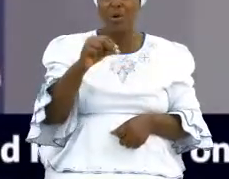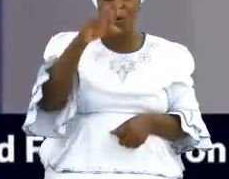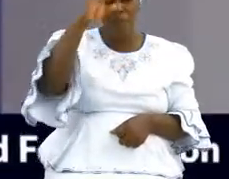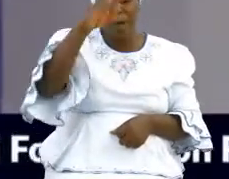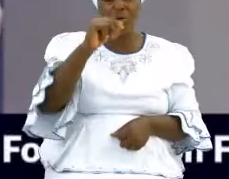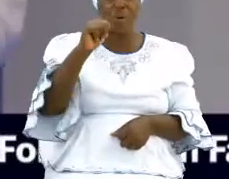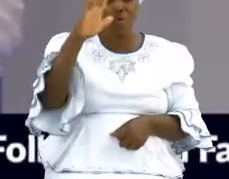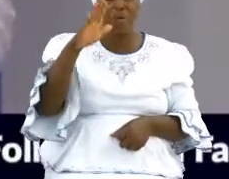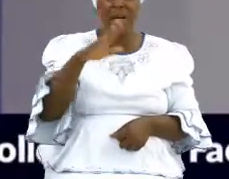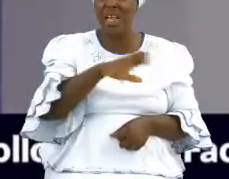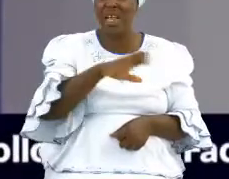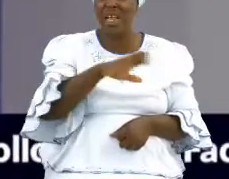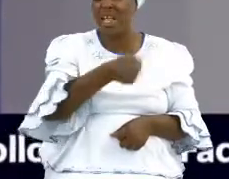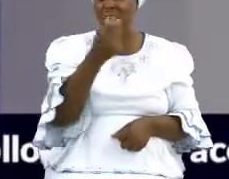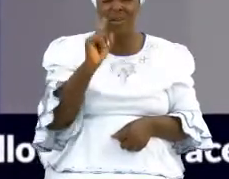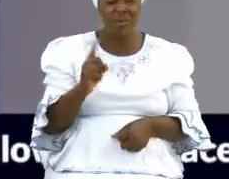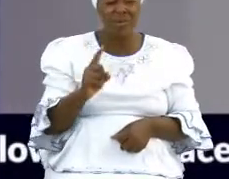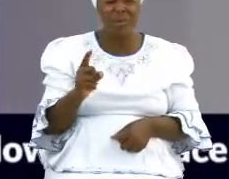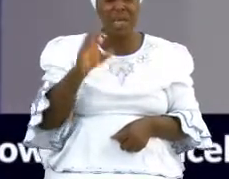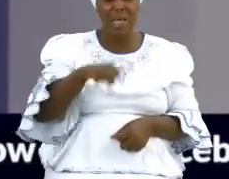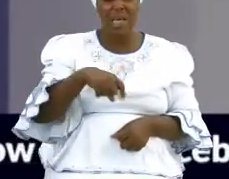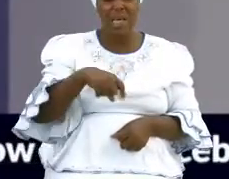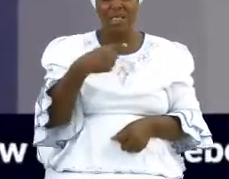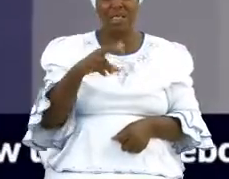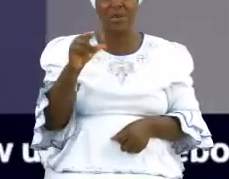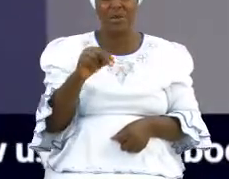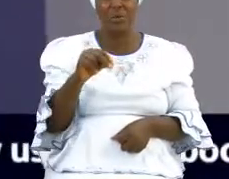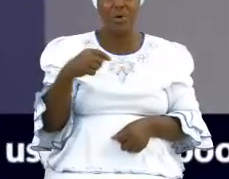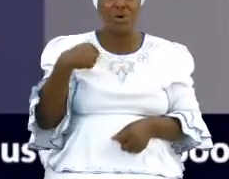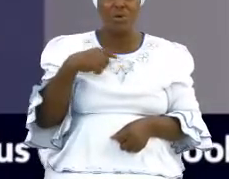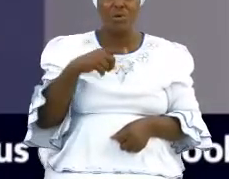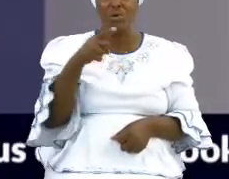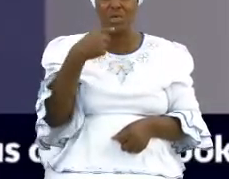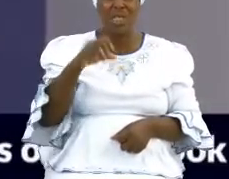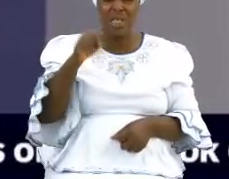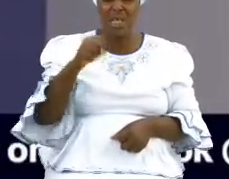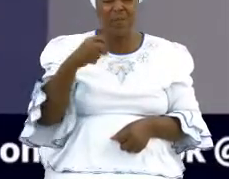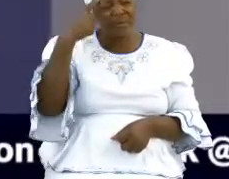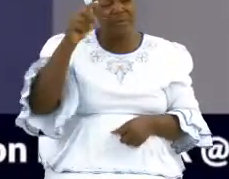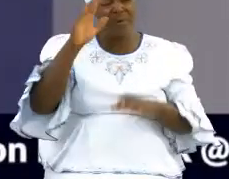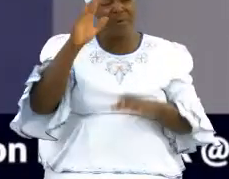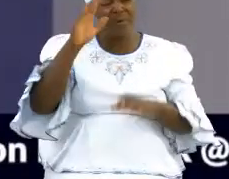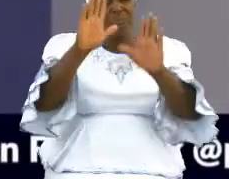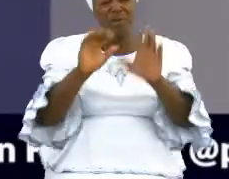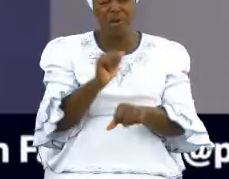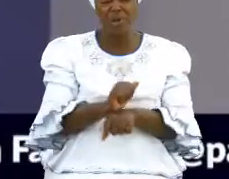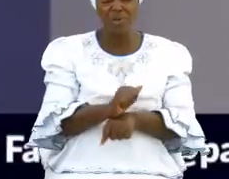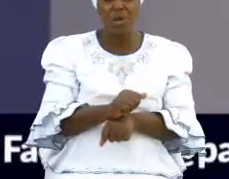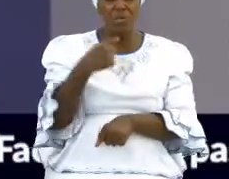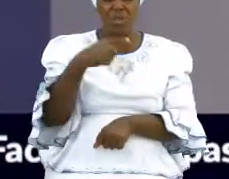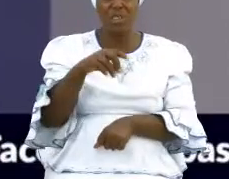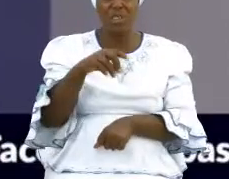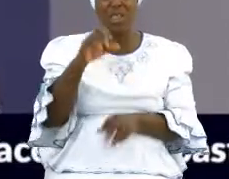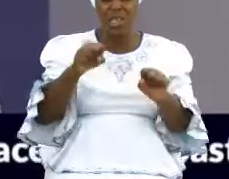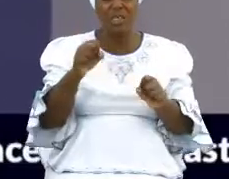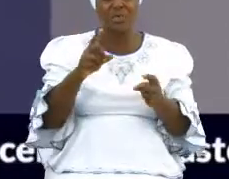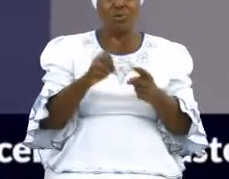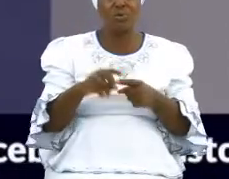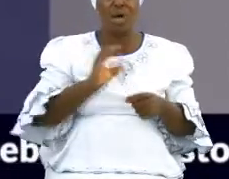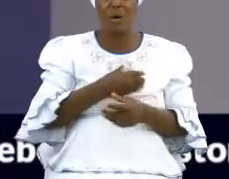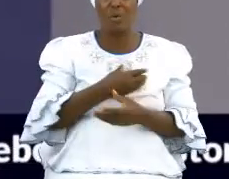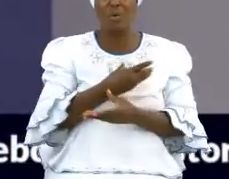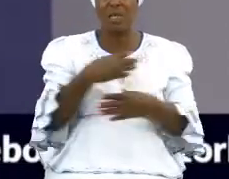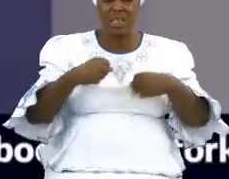woman anywhere can say no. You say yes to a miracle. Yes to our healing. Yes to our